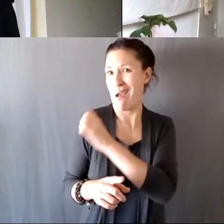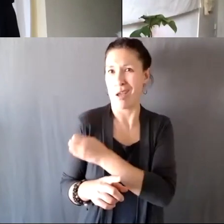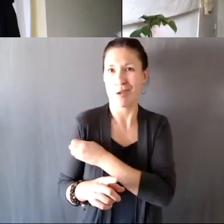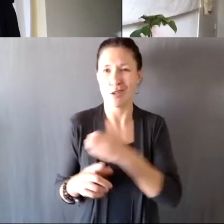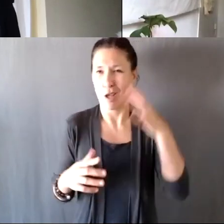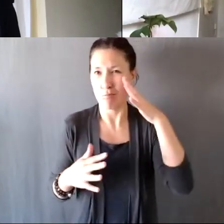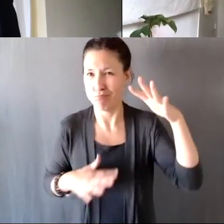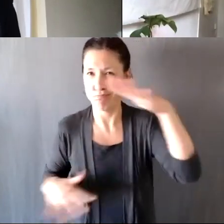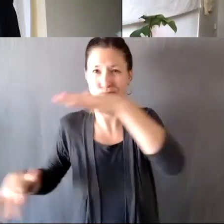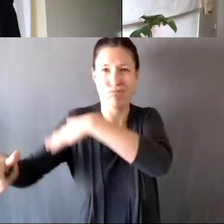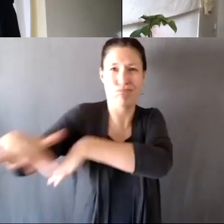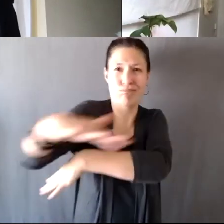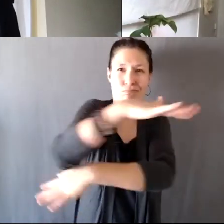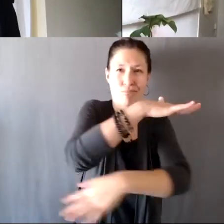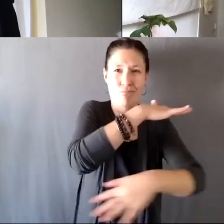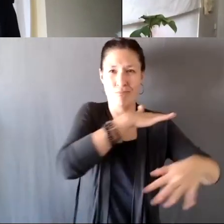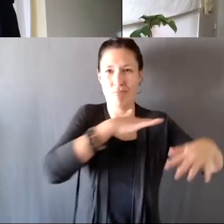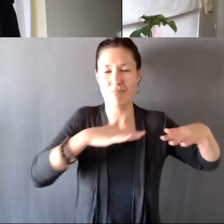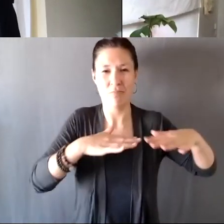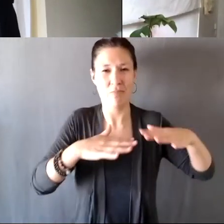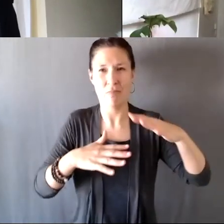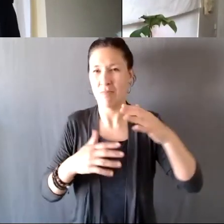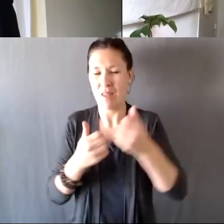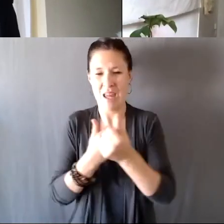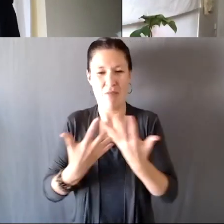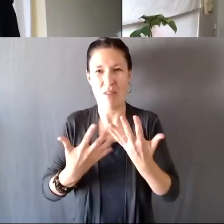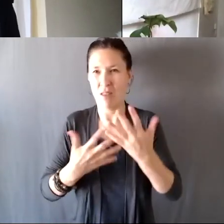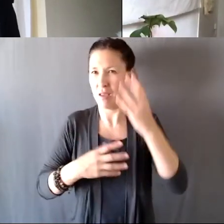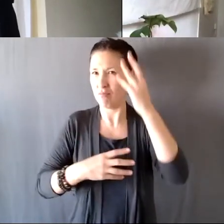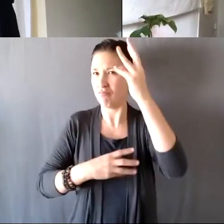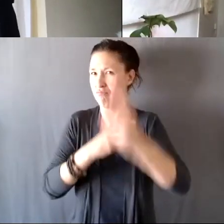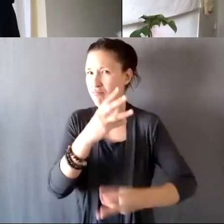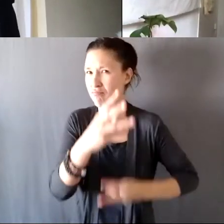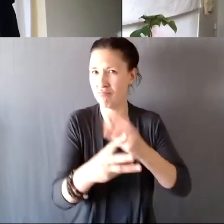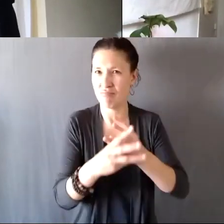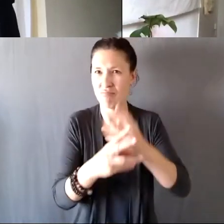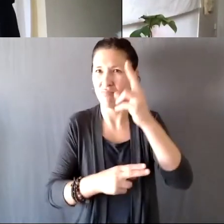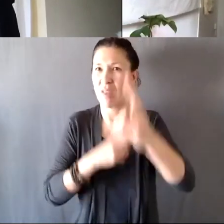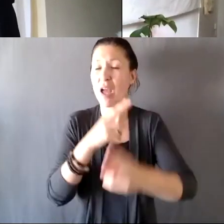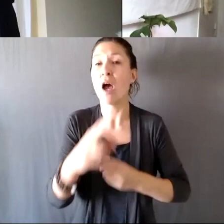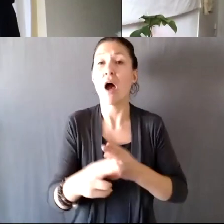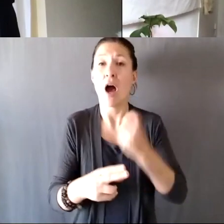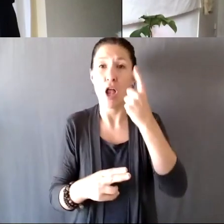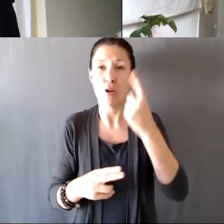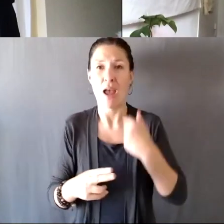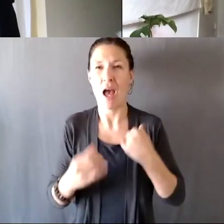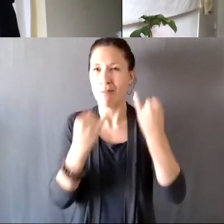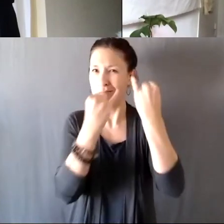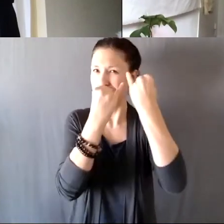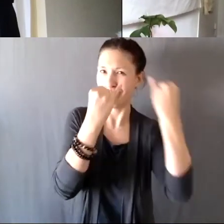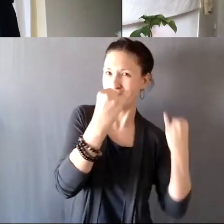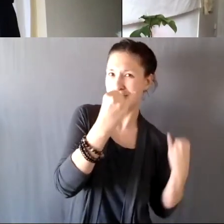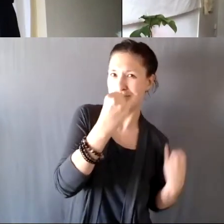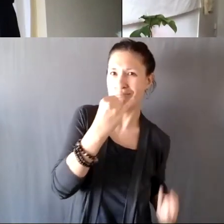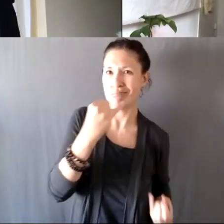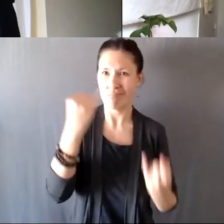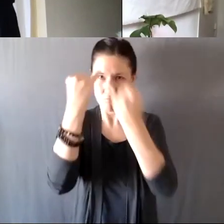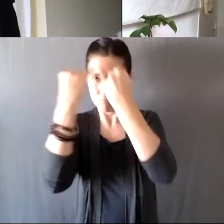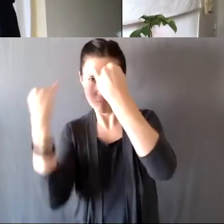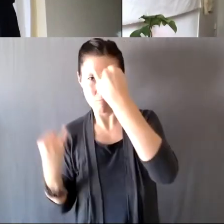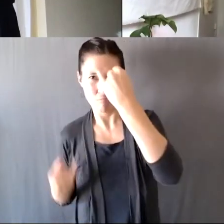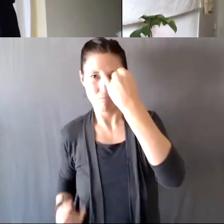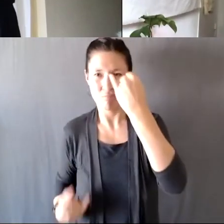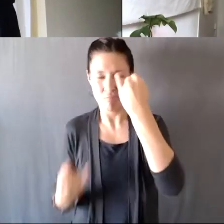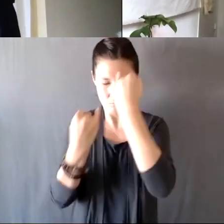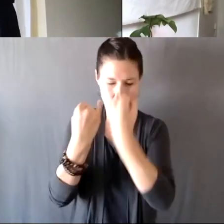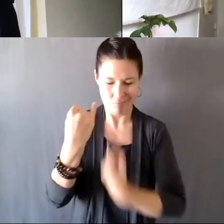and it flows through the human body in channels called meridians. So Qi is